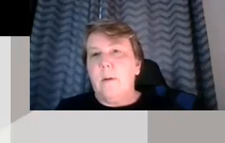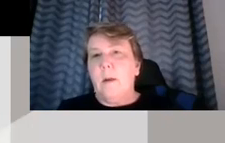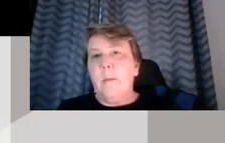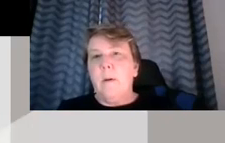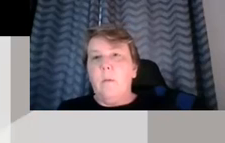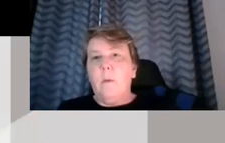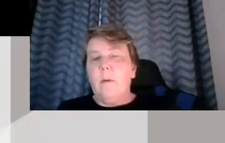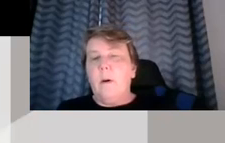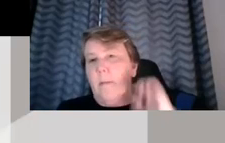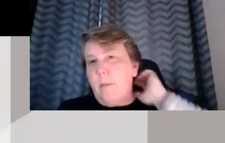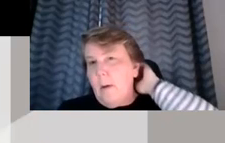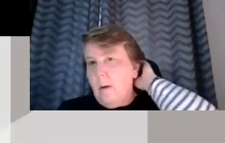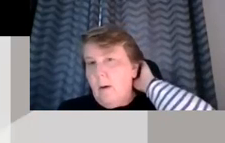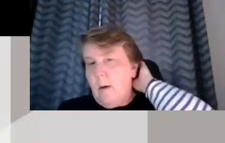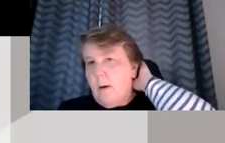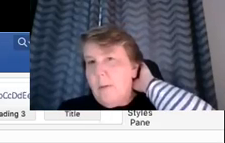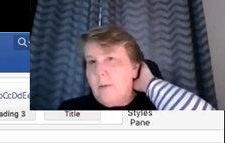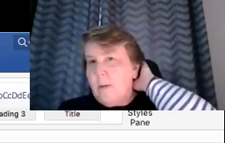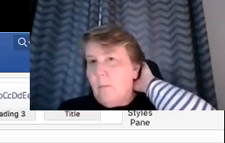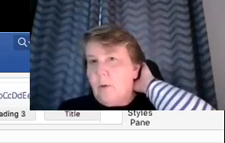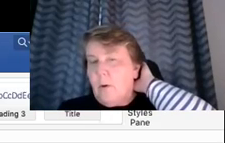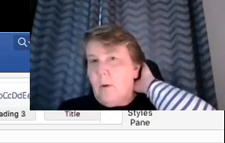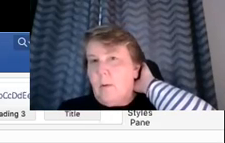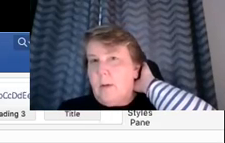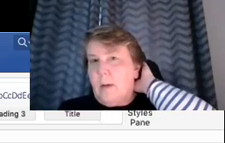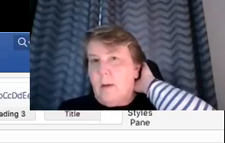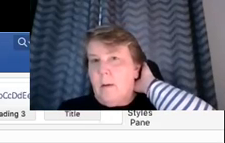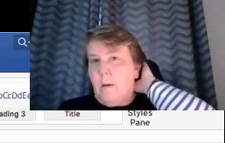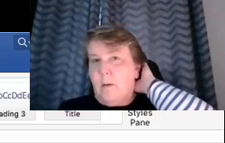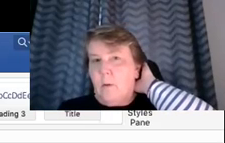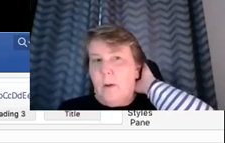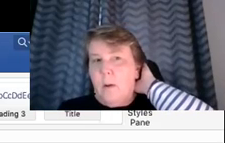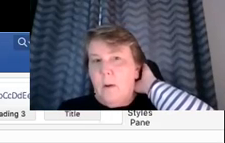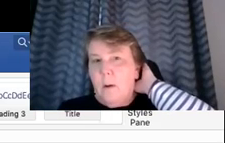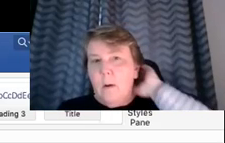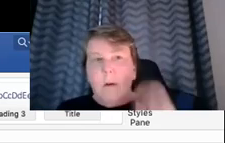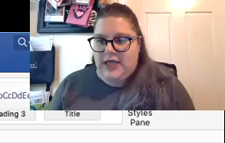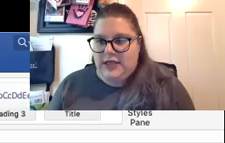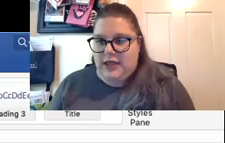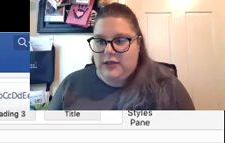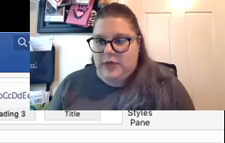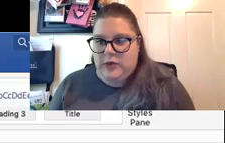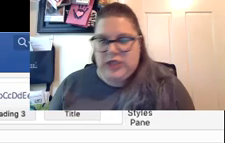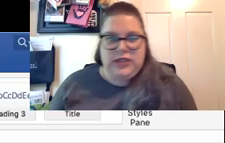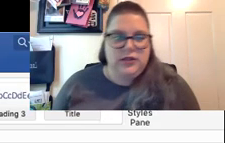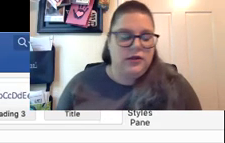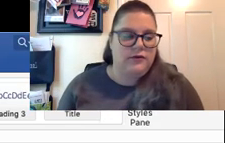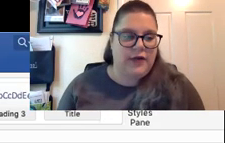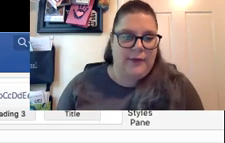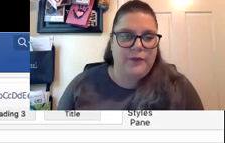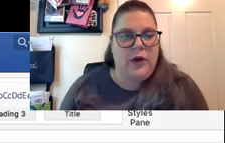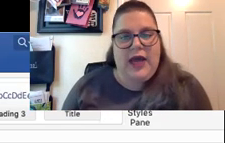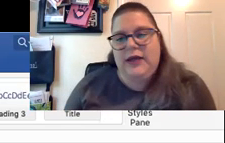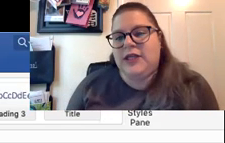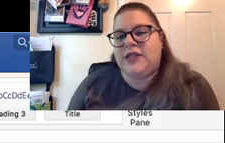the document with all of the comments, and then we'll show what it looks like in Adobe. Fantastic. Sometimes I just